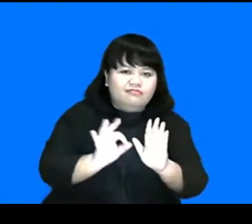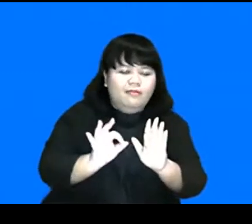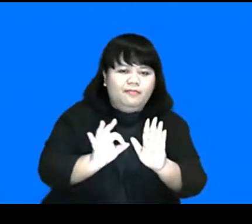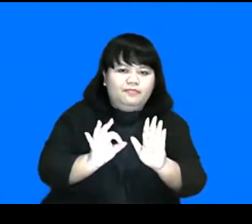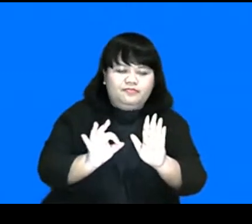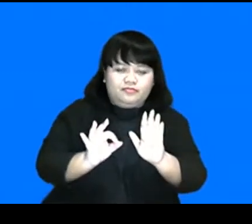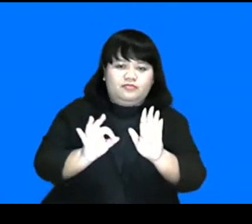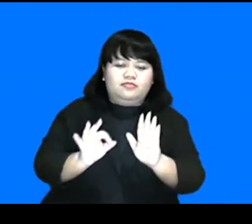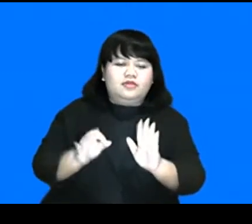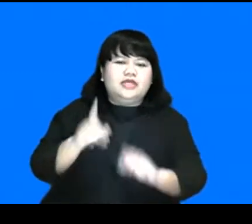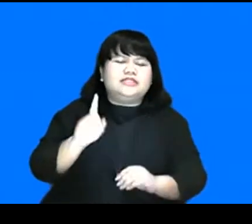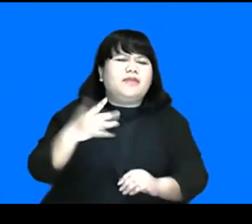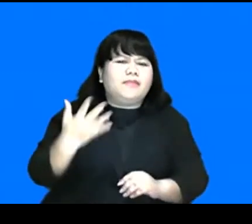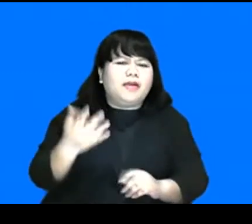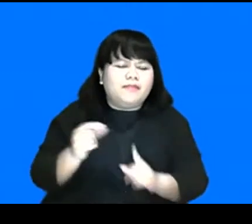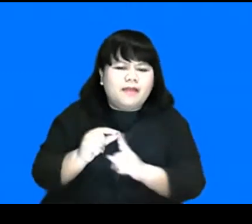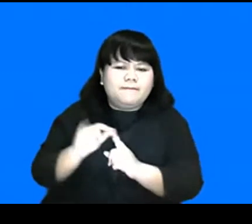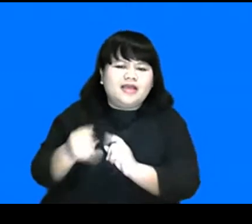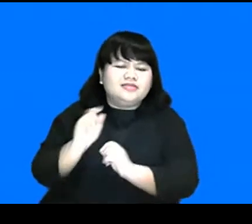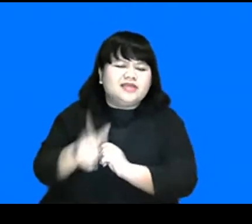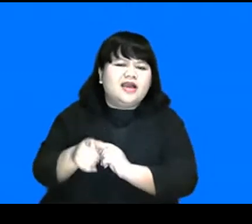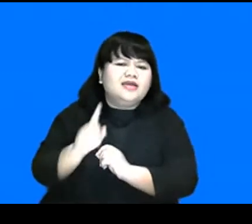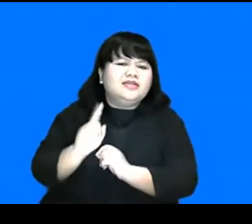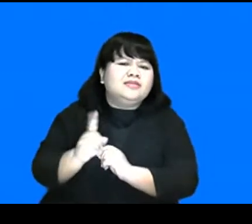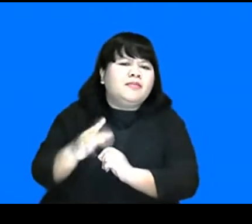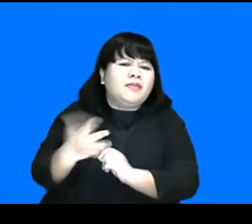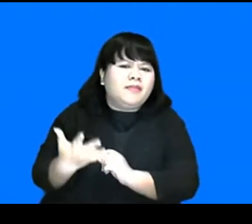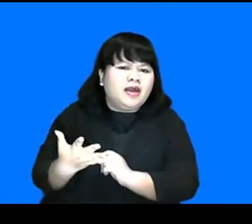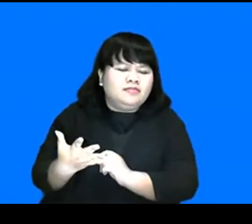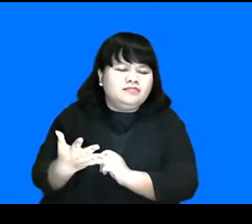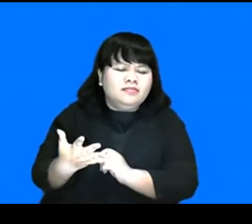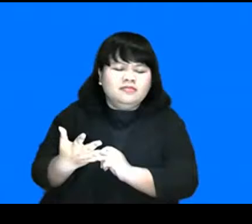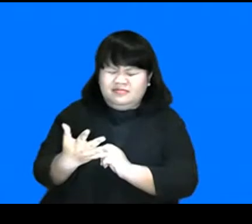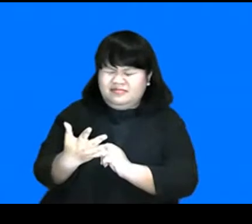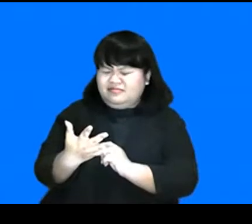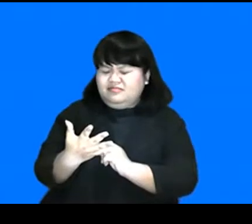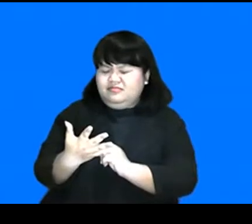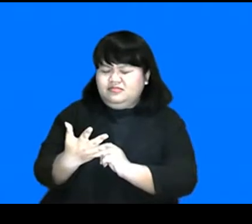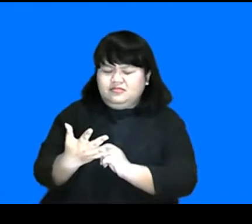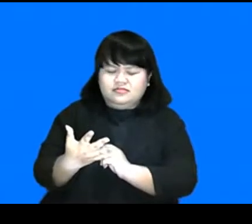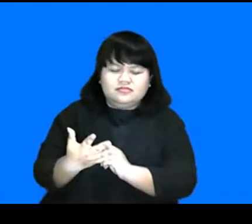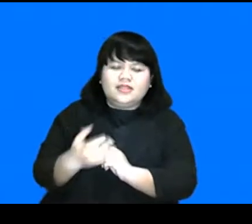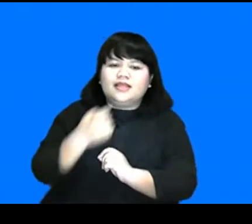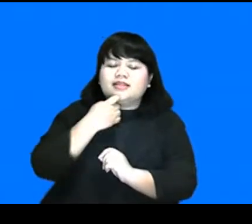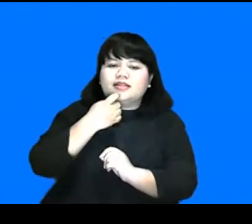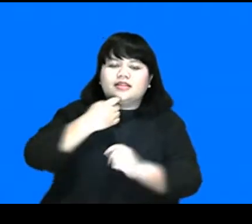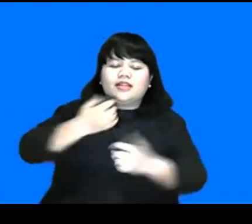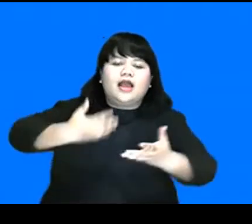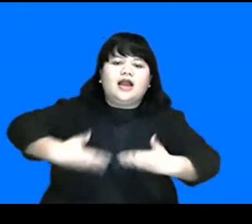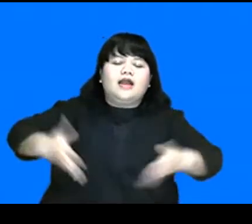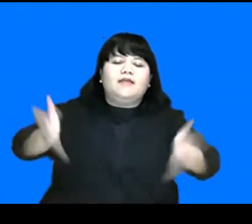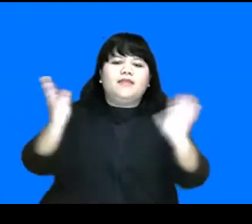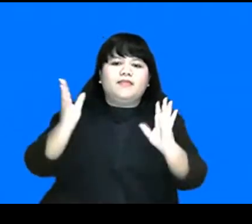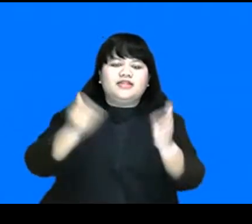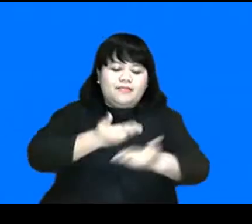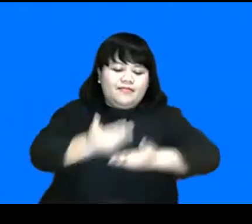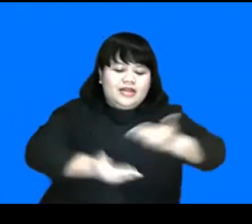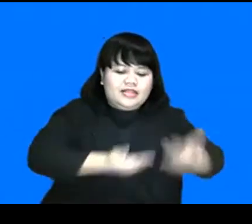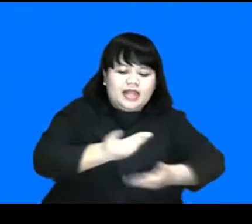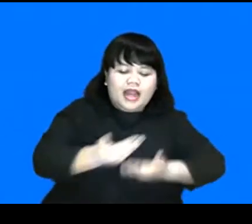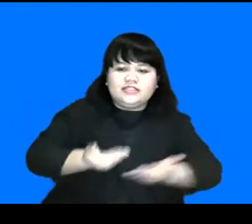perform and have the space, have the freedom to interact and generate growth. So first of